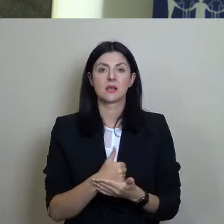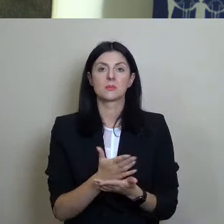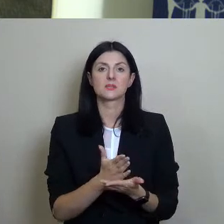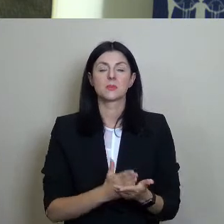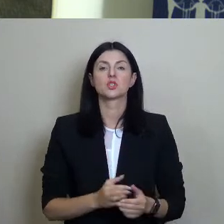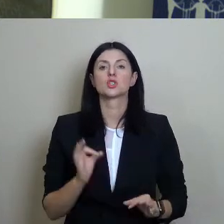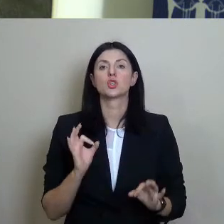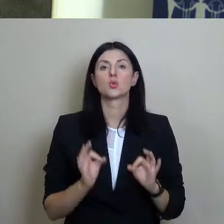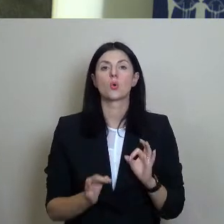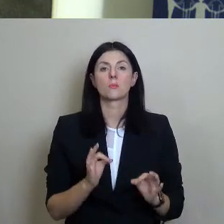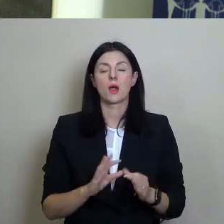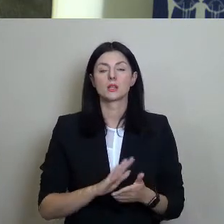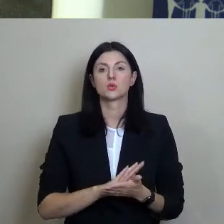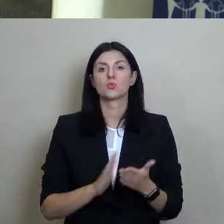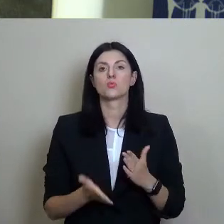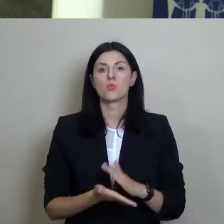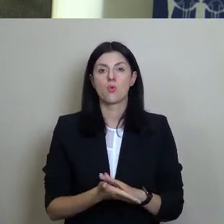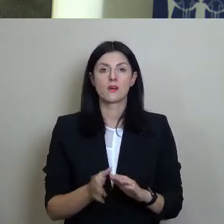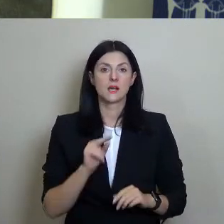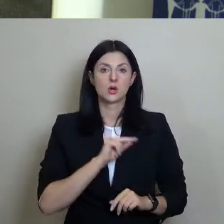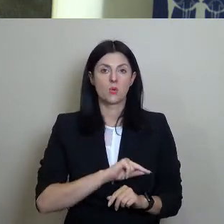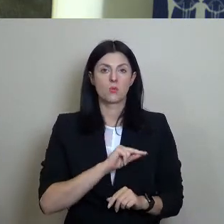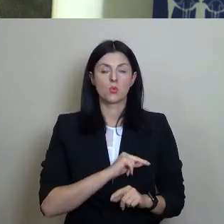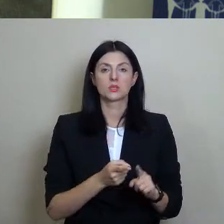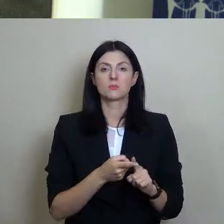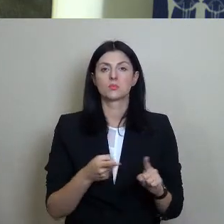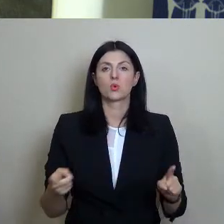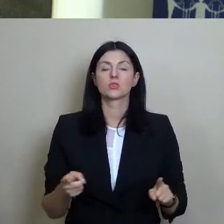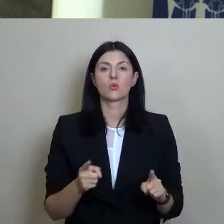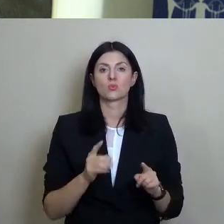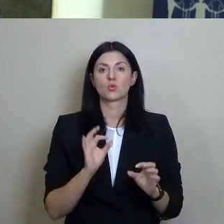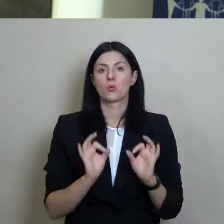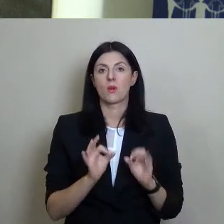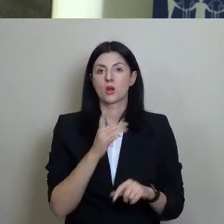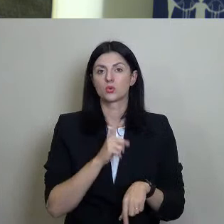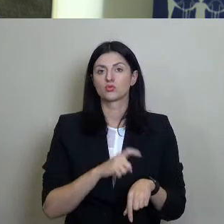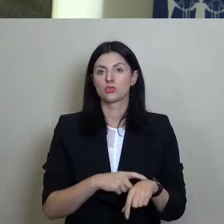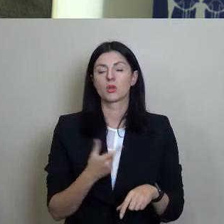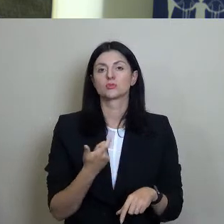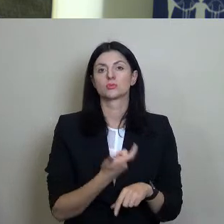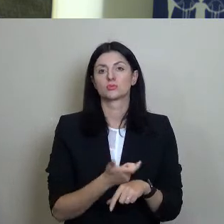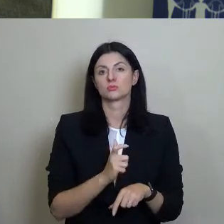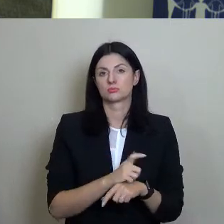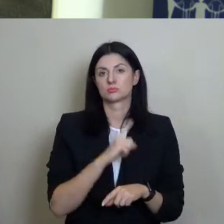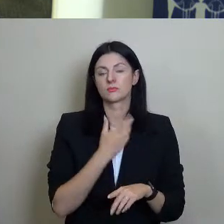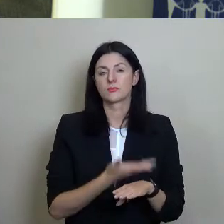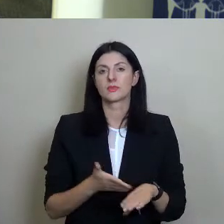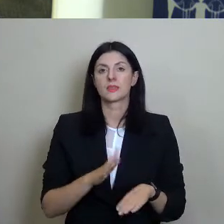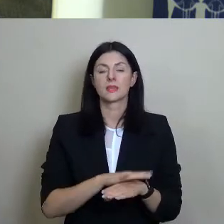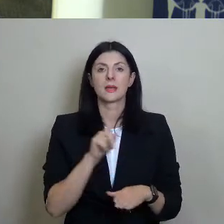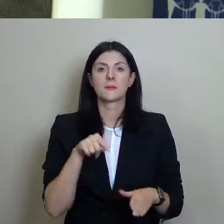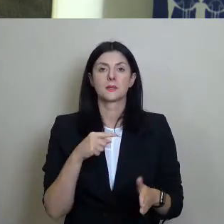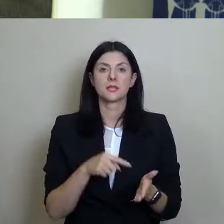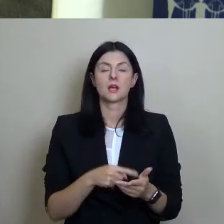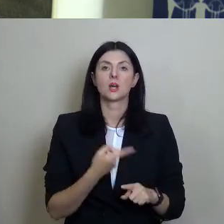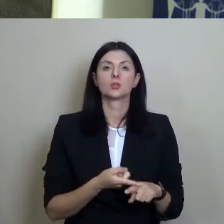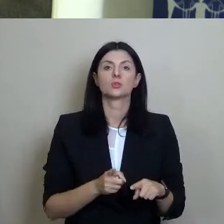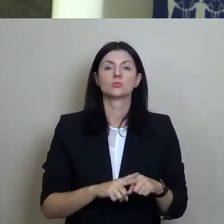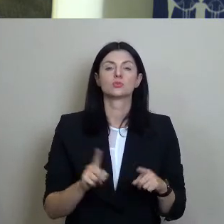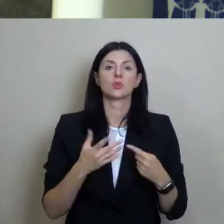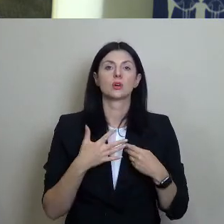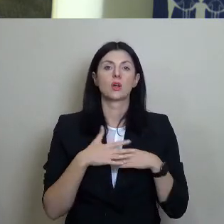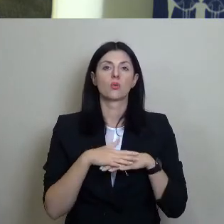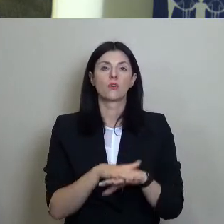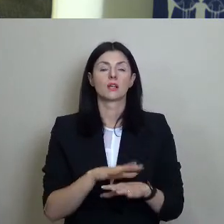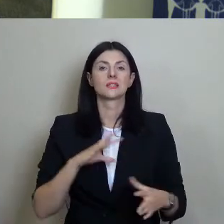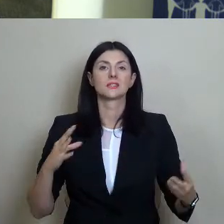should create appropriate conditions to the people to work during, like a reasonable